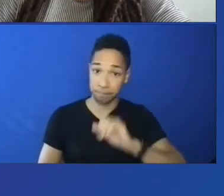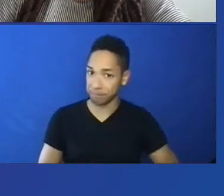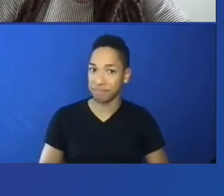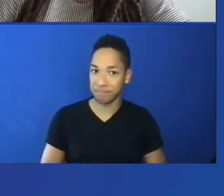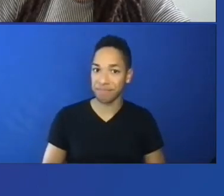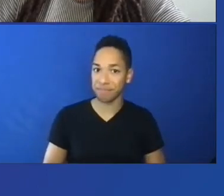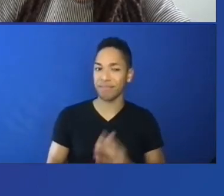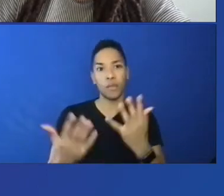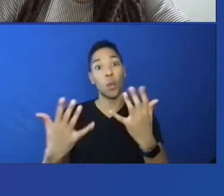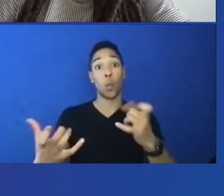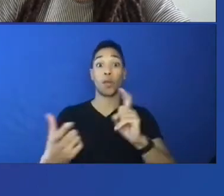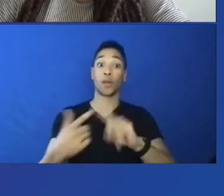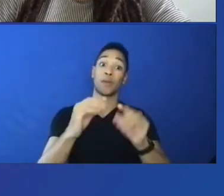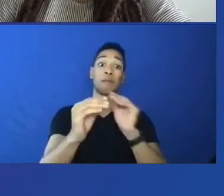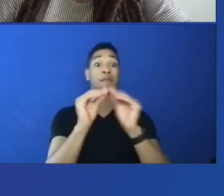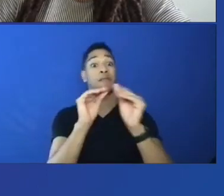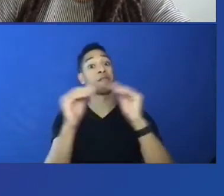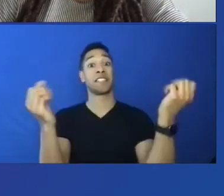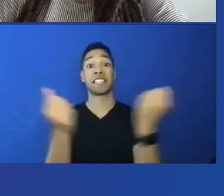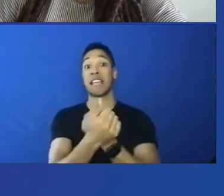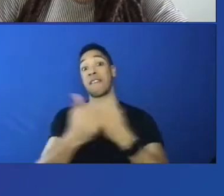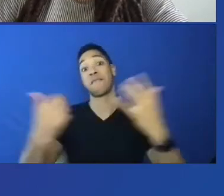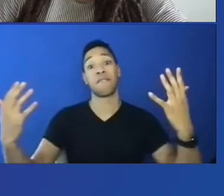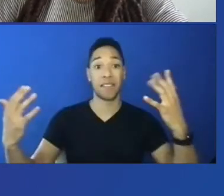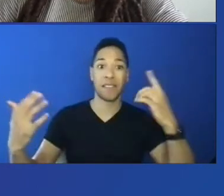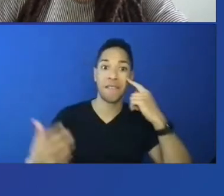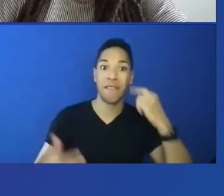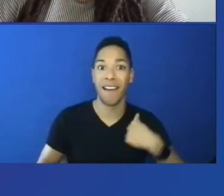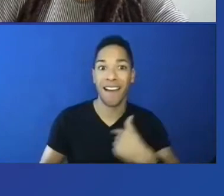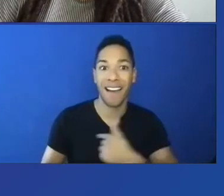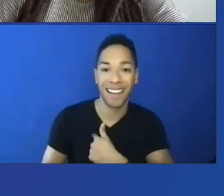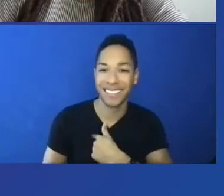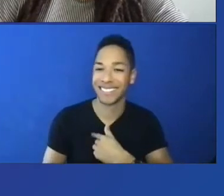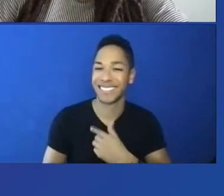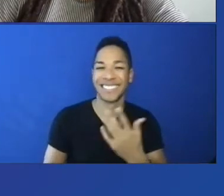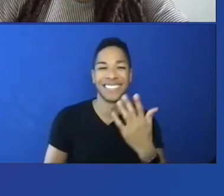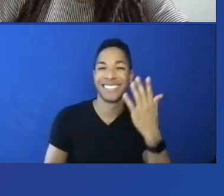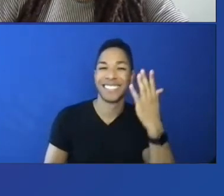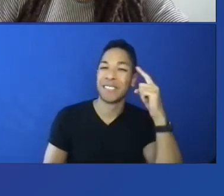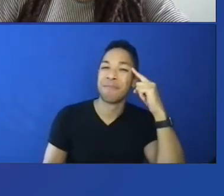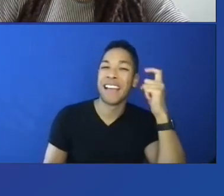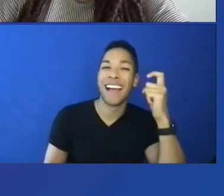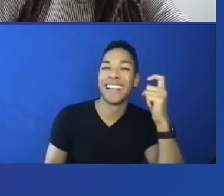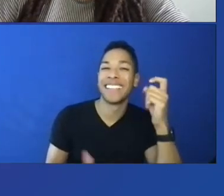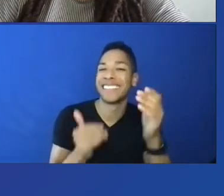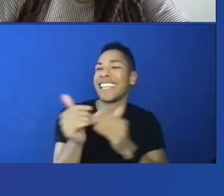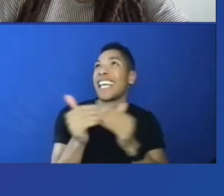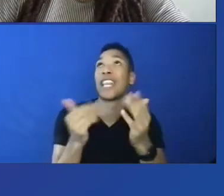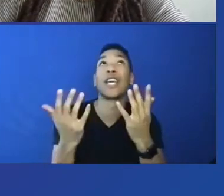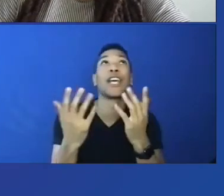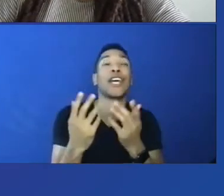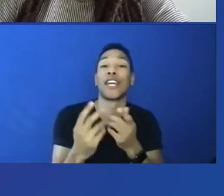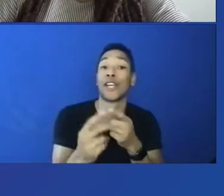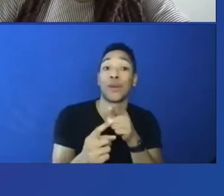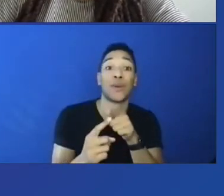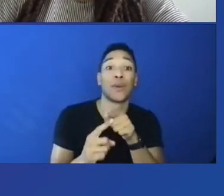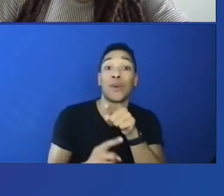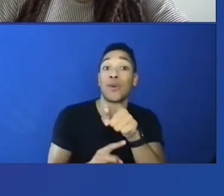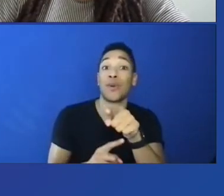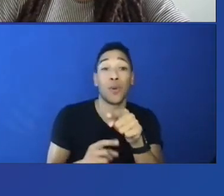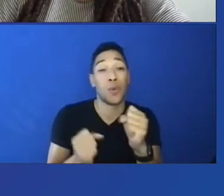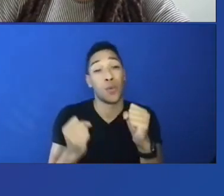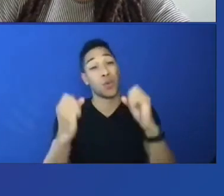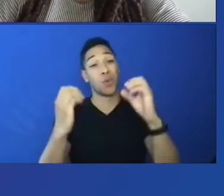Yeah, go and fix everything for us, because either you are so